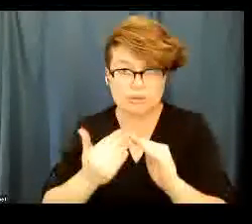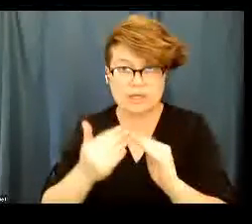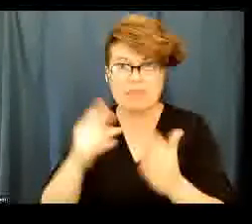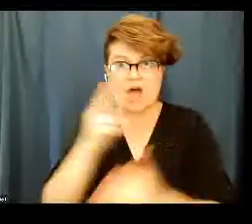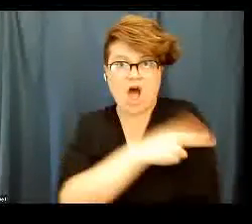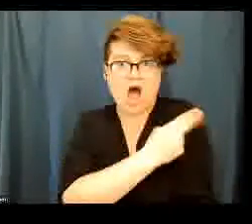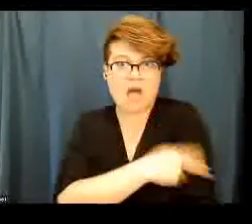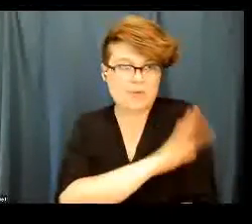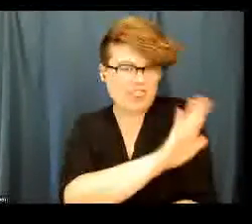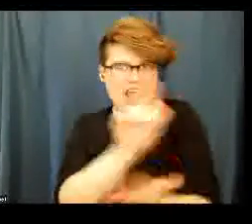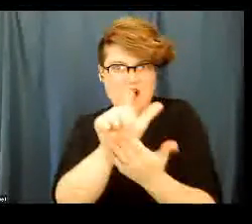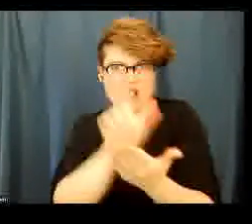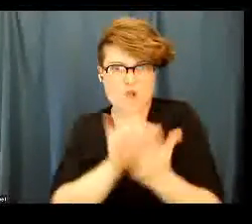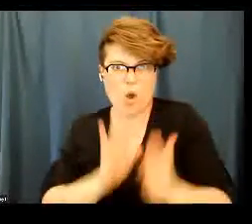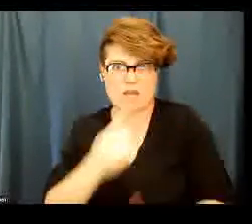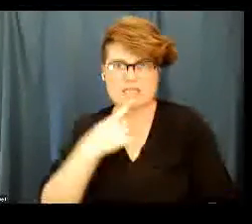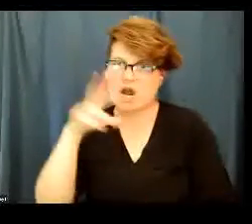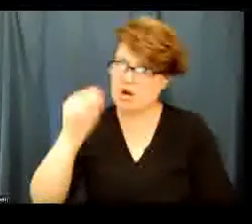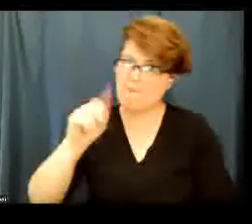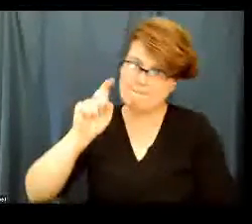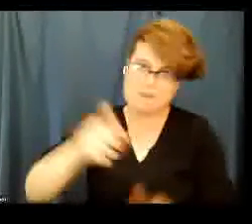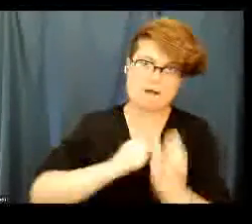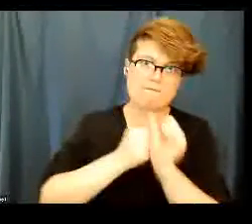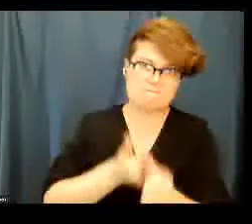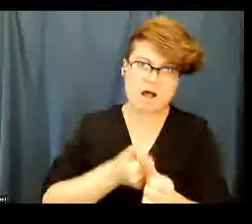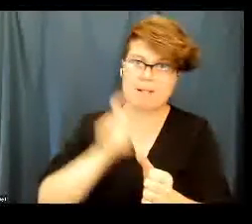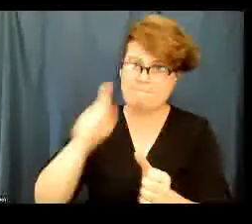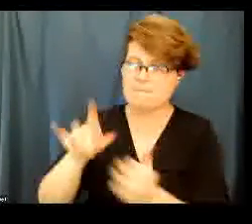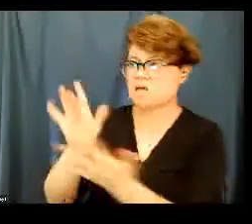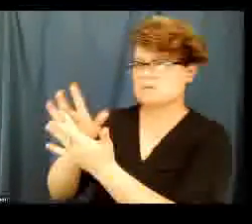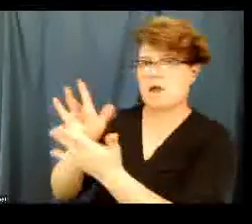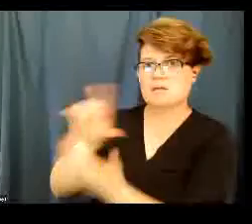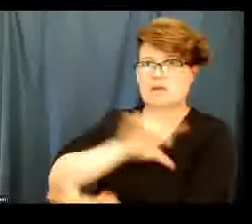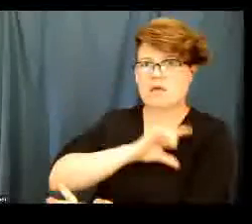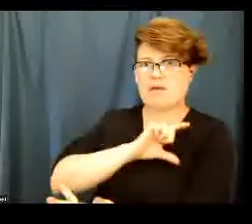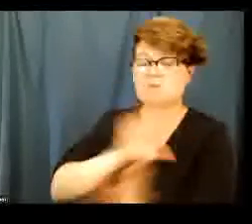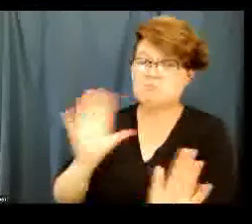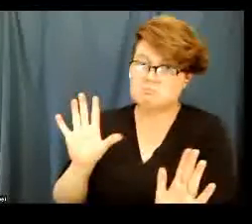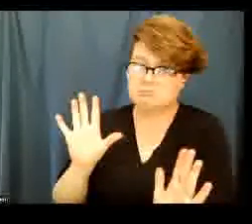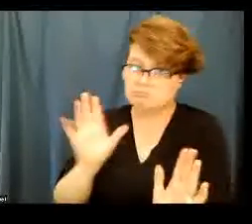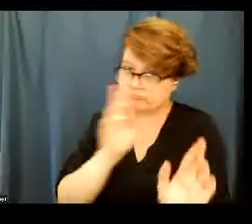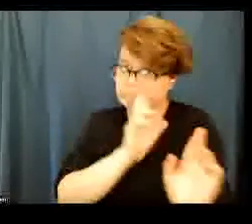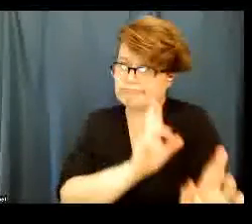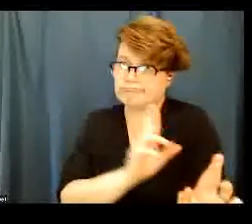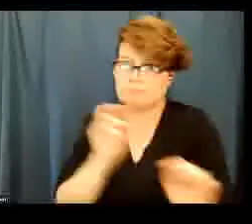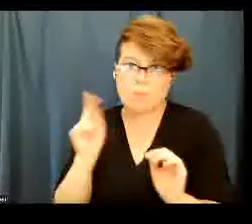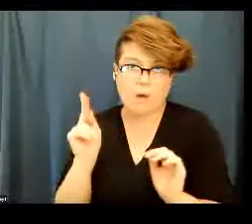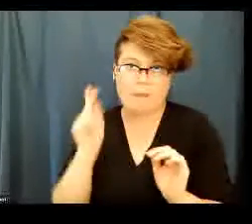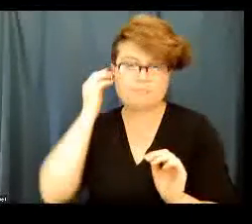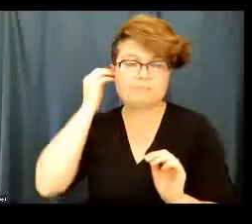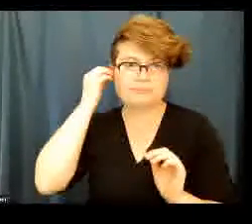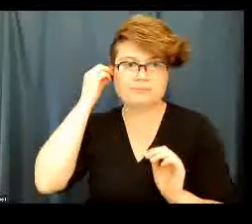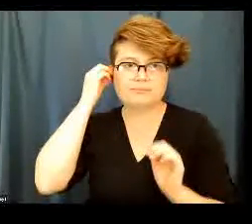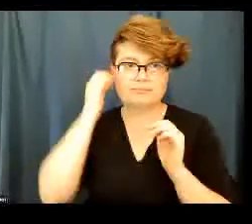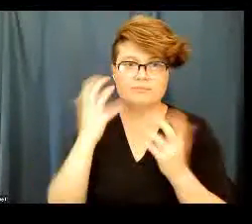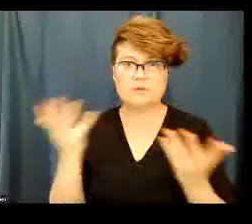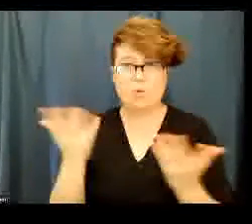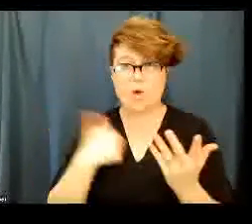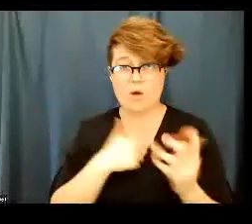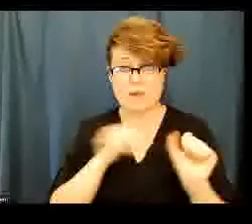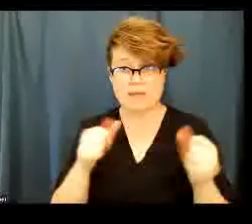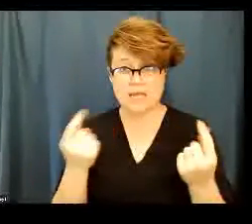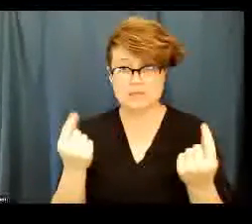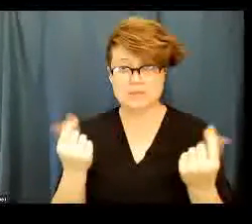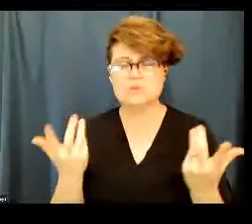no, we have to follow and contact law enforcement, that's okay. Some things we can do is figure out what's the